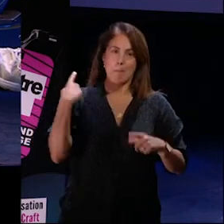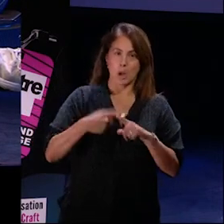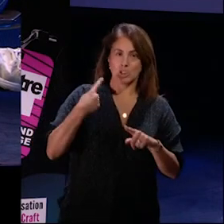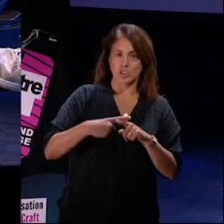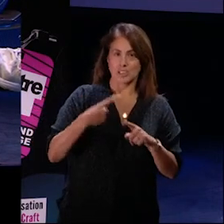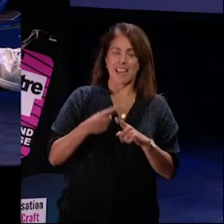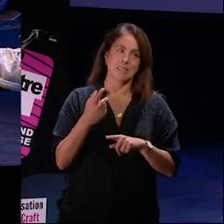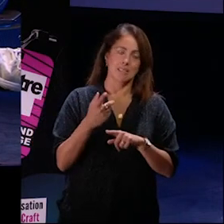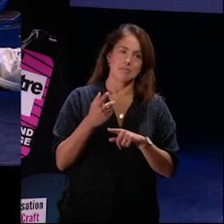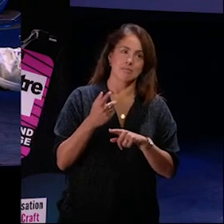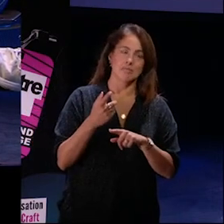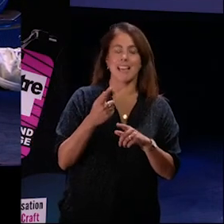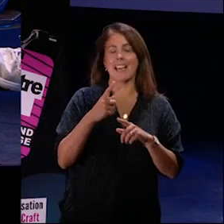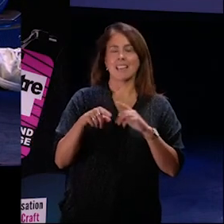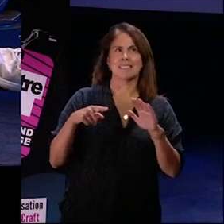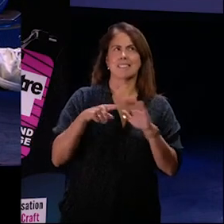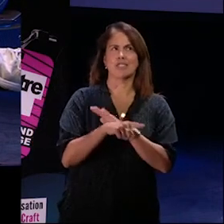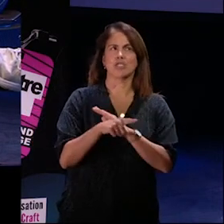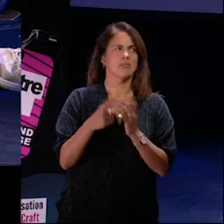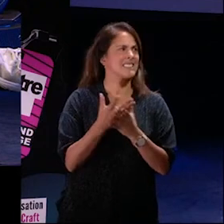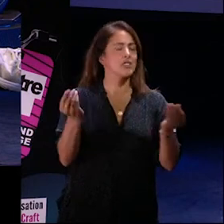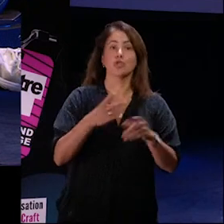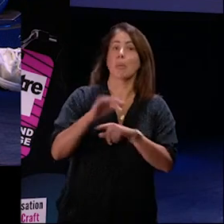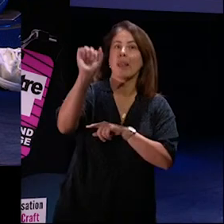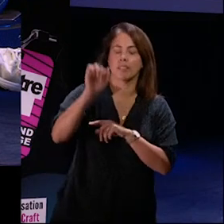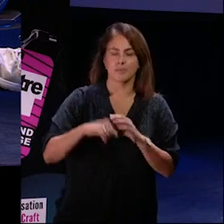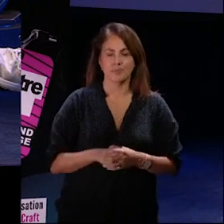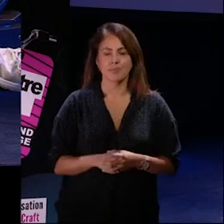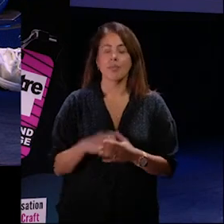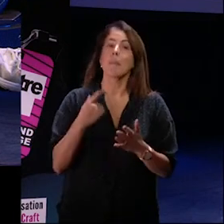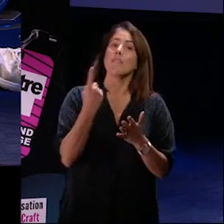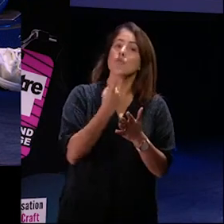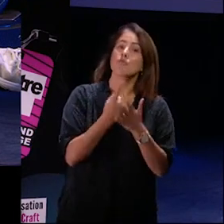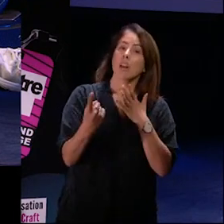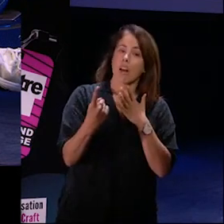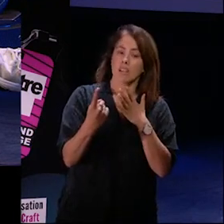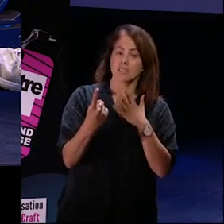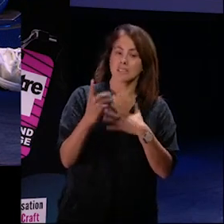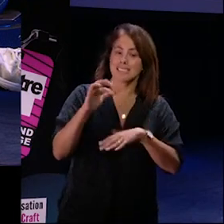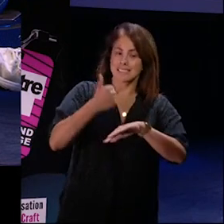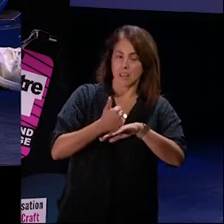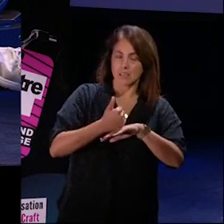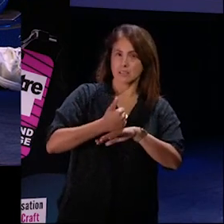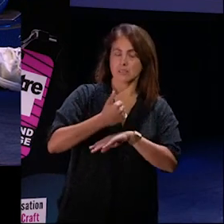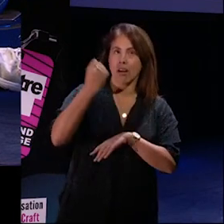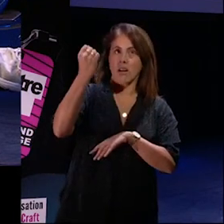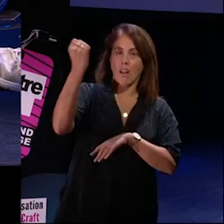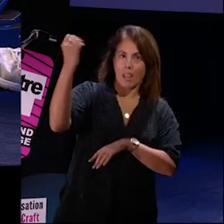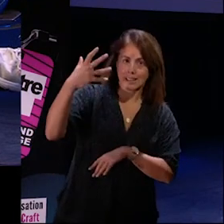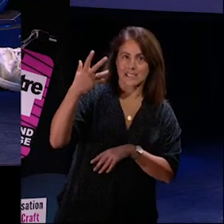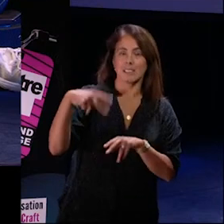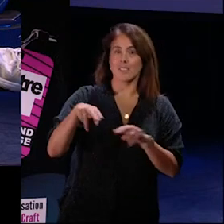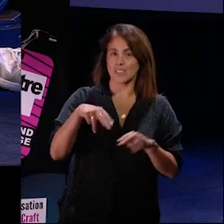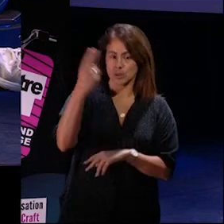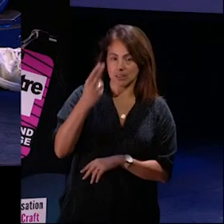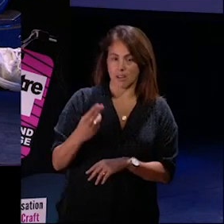Extinction Rebellion protest, which I really love. I'm a freelance set lighting and video designer, and I